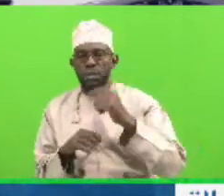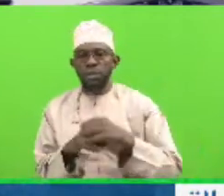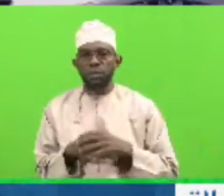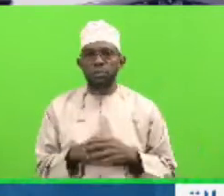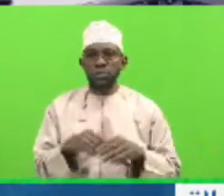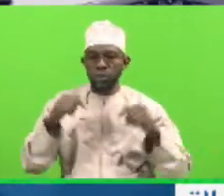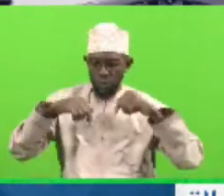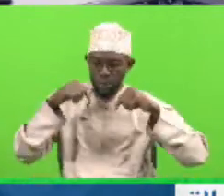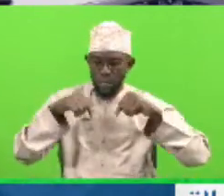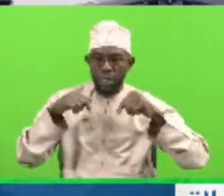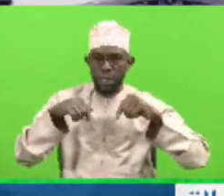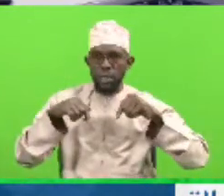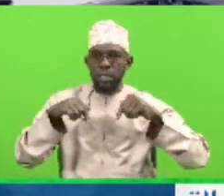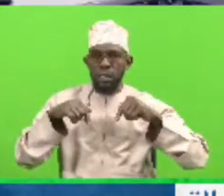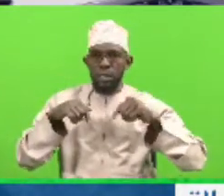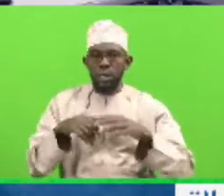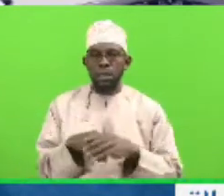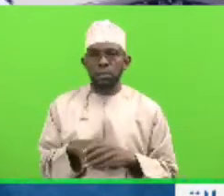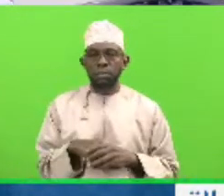Today,